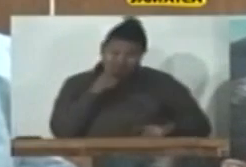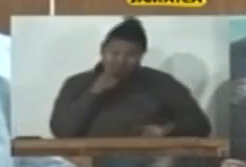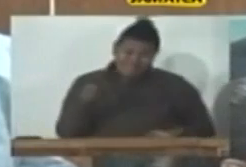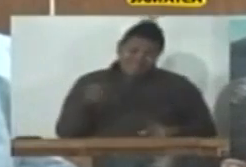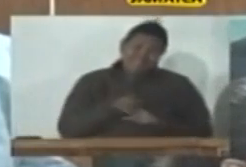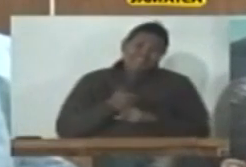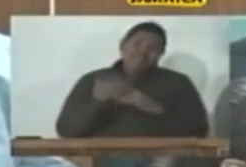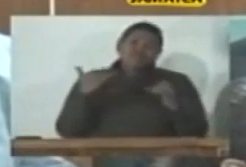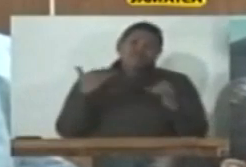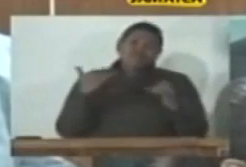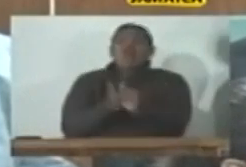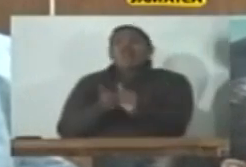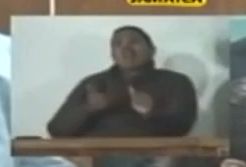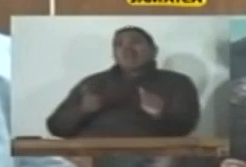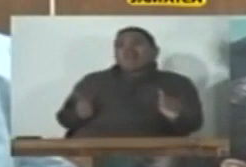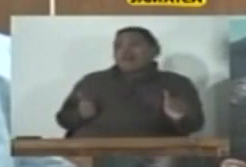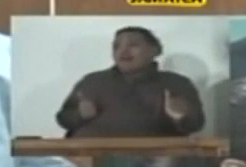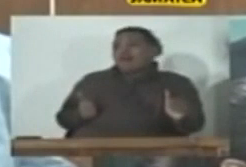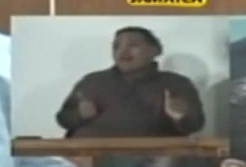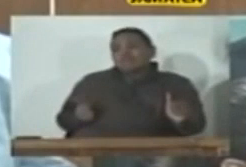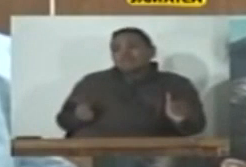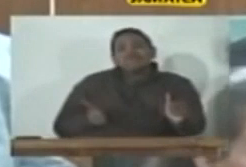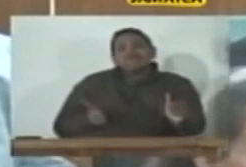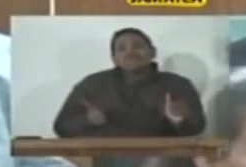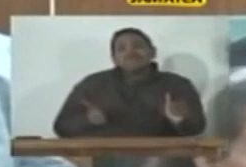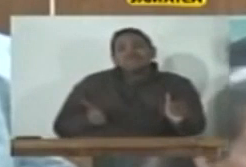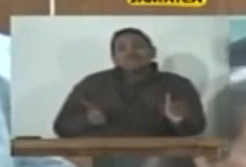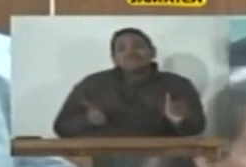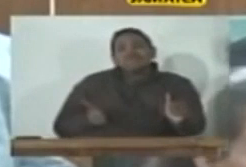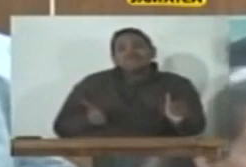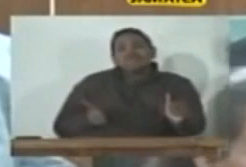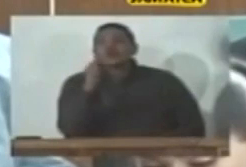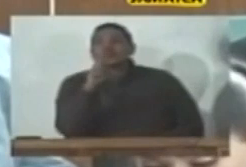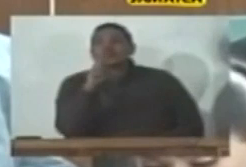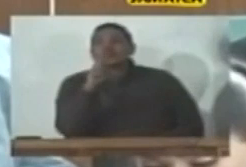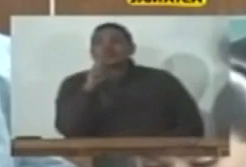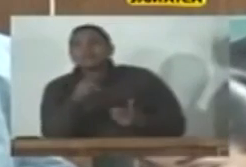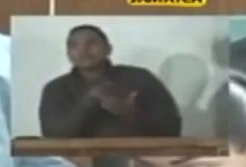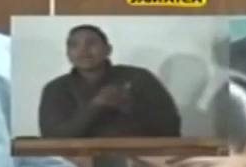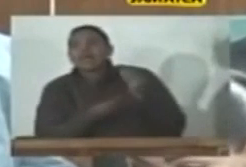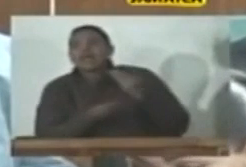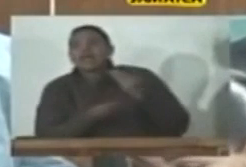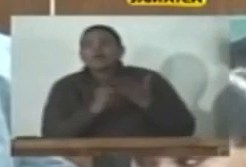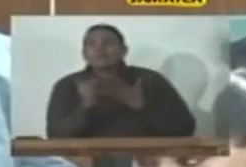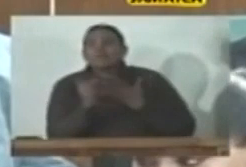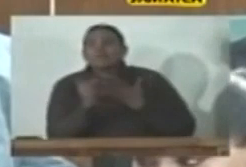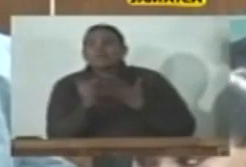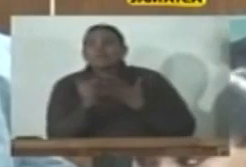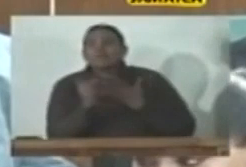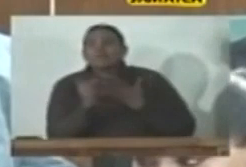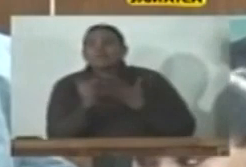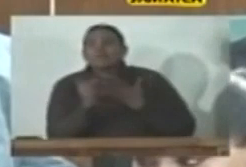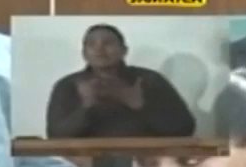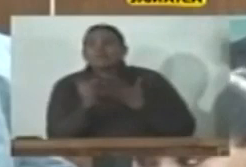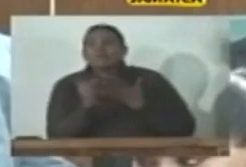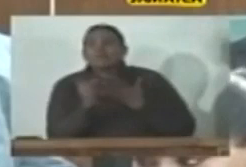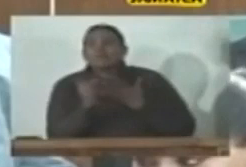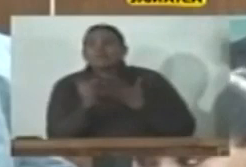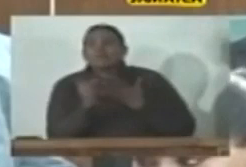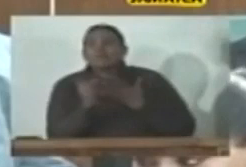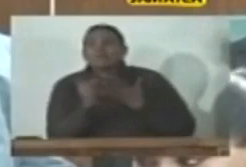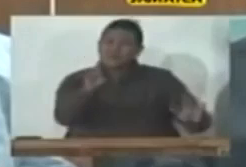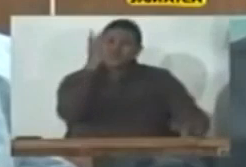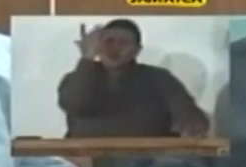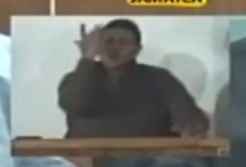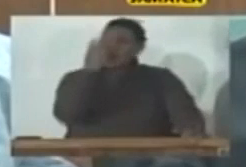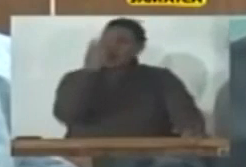economic program and what we were committed to achieving. And the question is, why is this so? If those targets were being met,